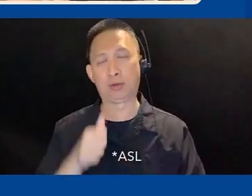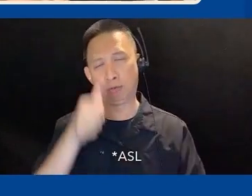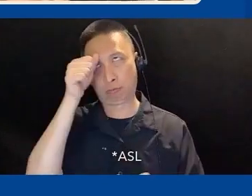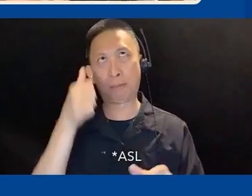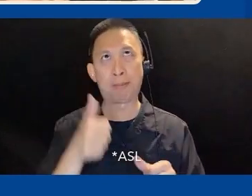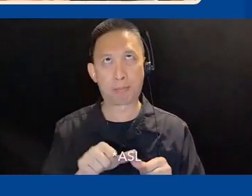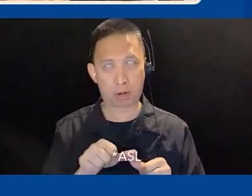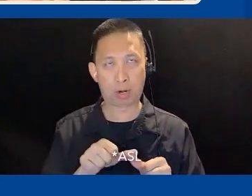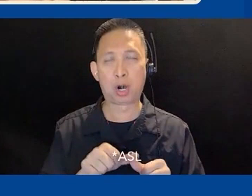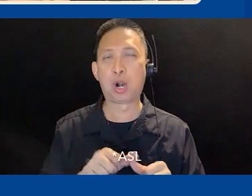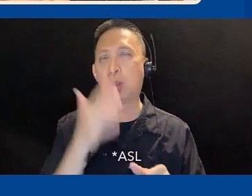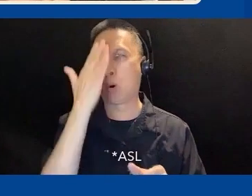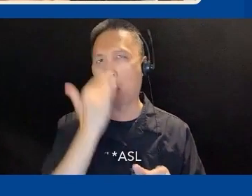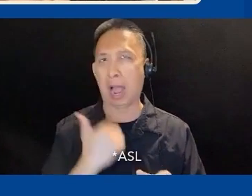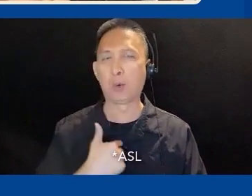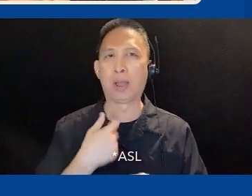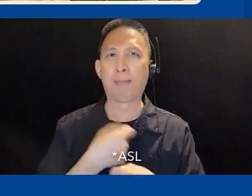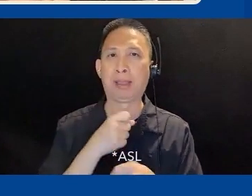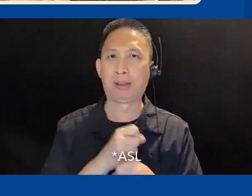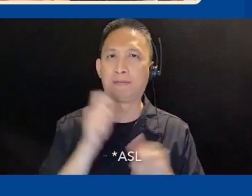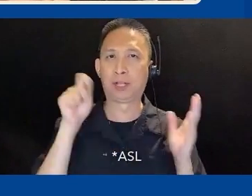remember why I'm making it.